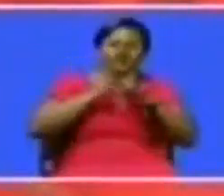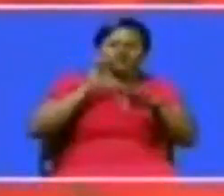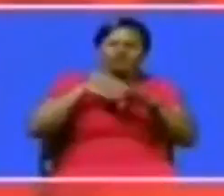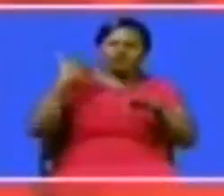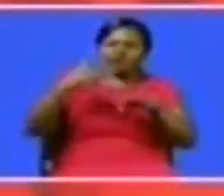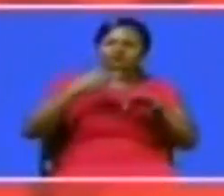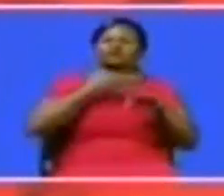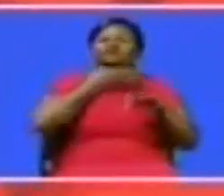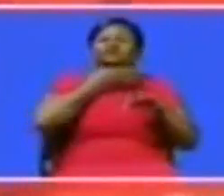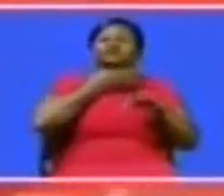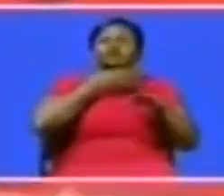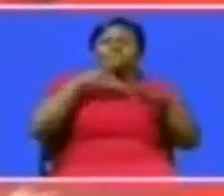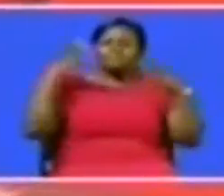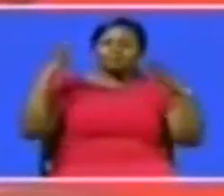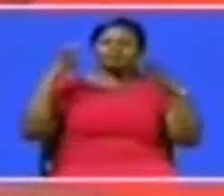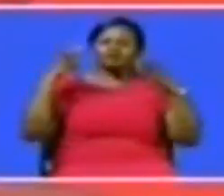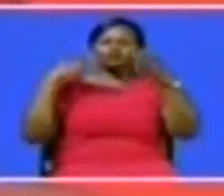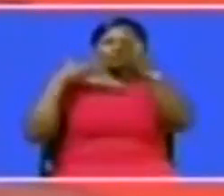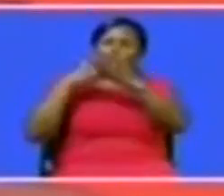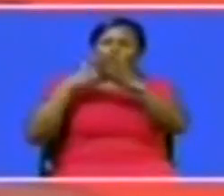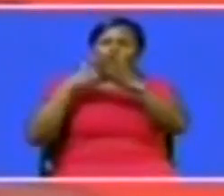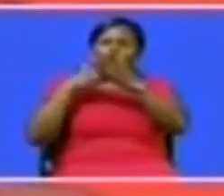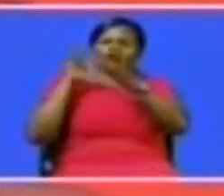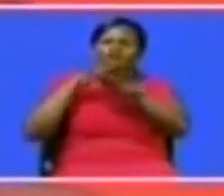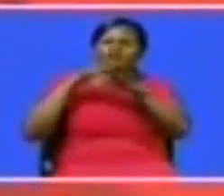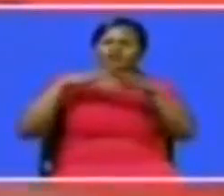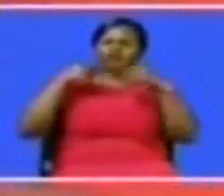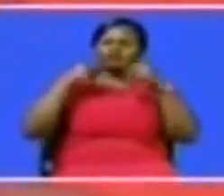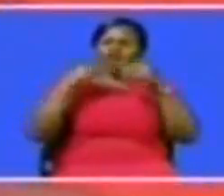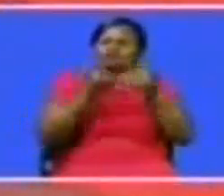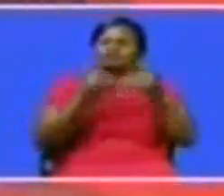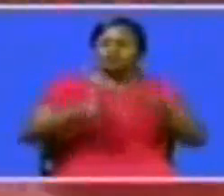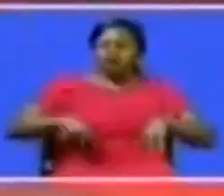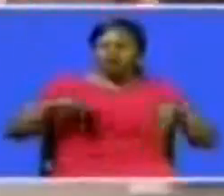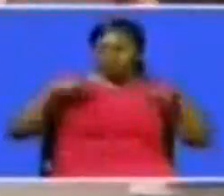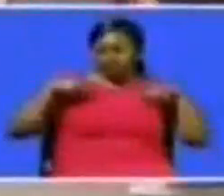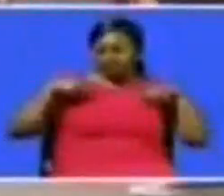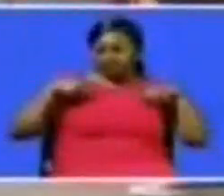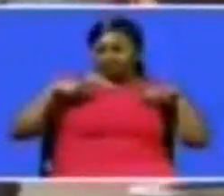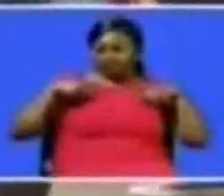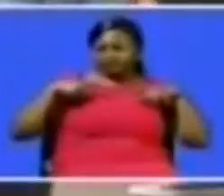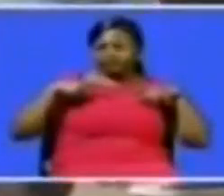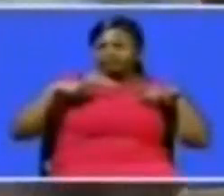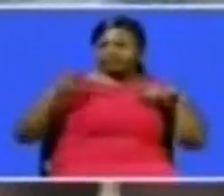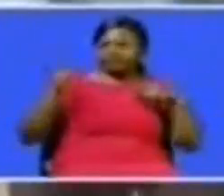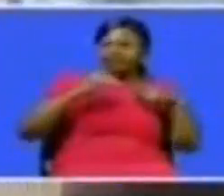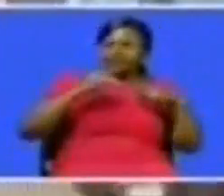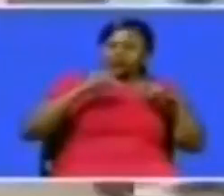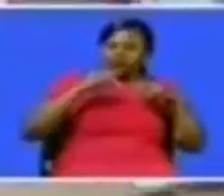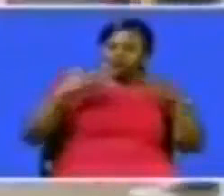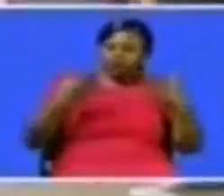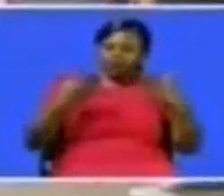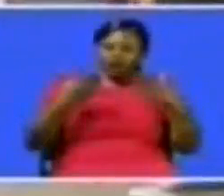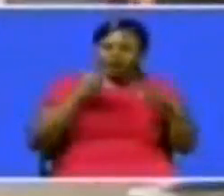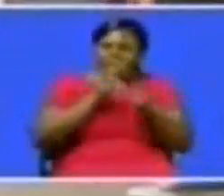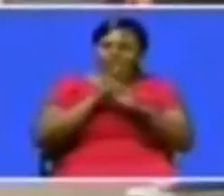and adenoids become large enough to obstruct and affect the quality of the child's life. So we came to find out